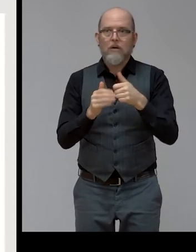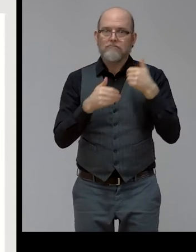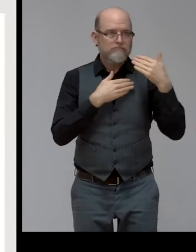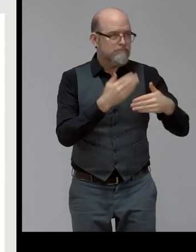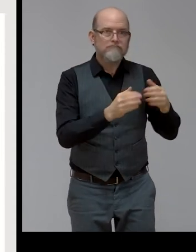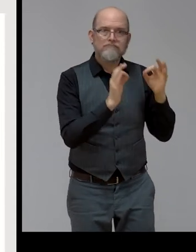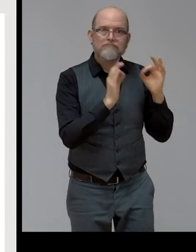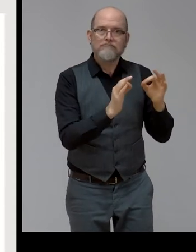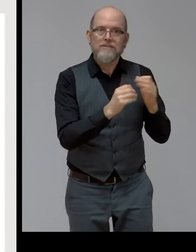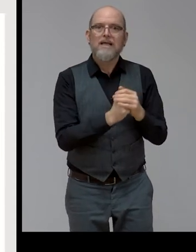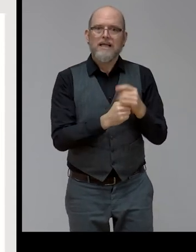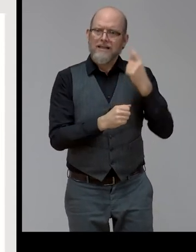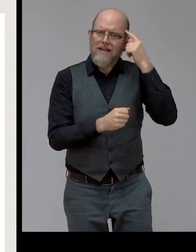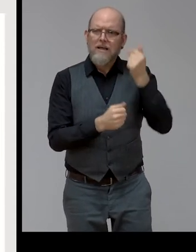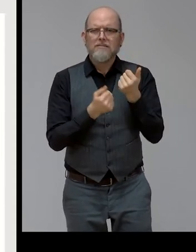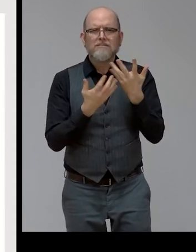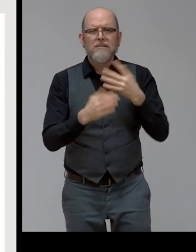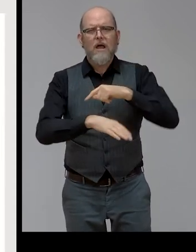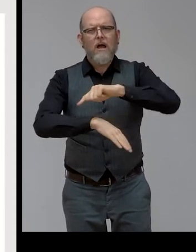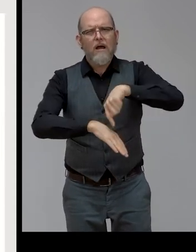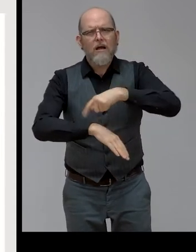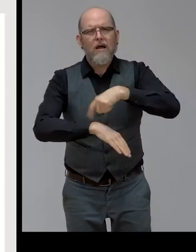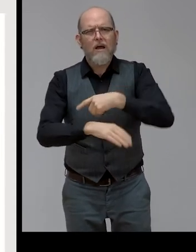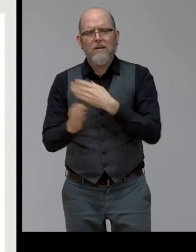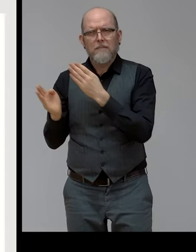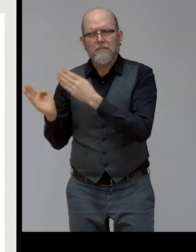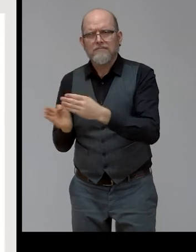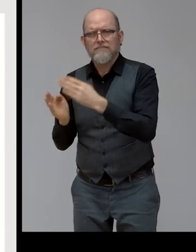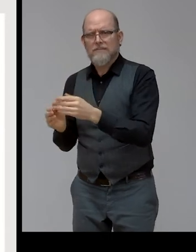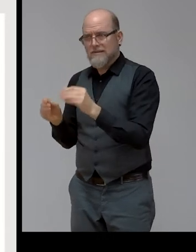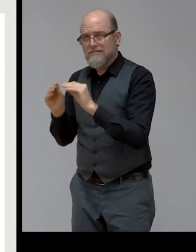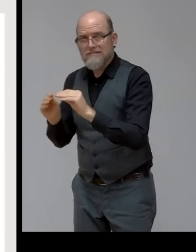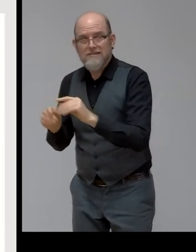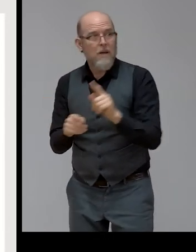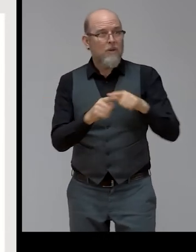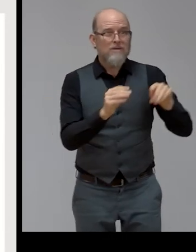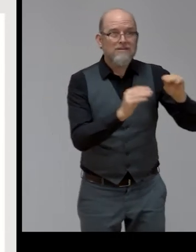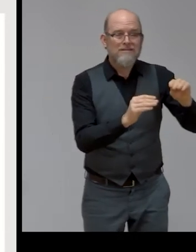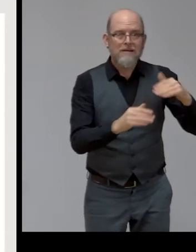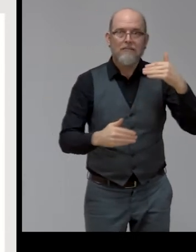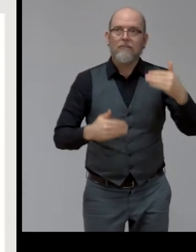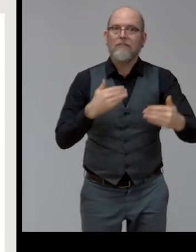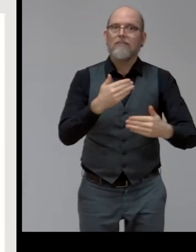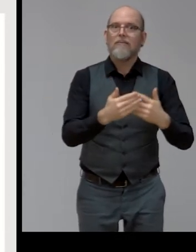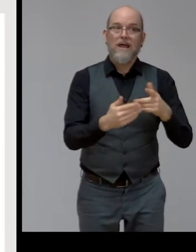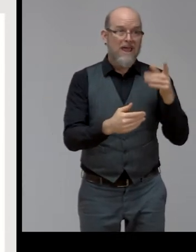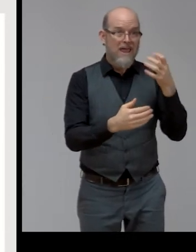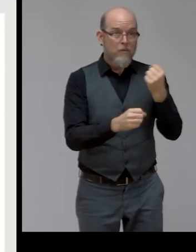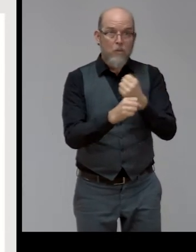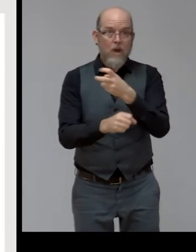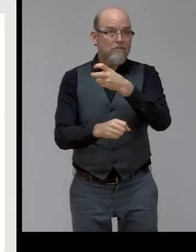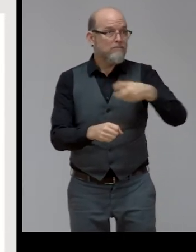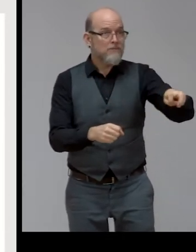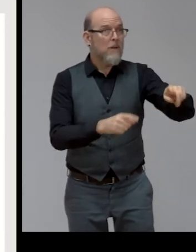of preparation training before work, and they also continue to get trainings on the job, during the job. So the job